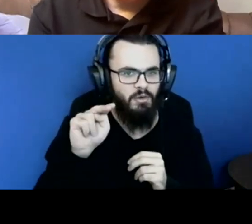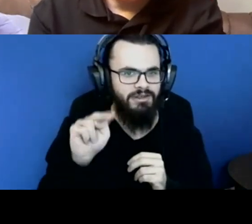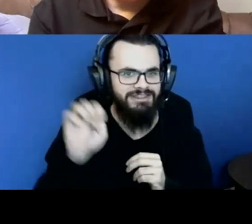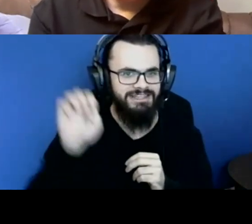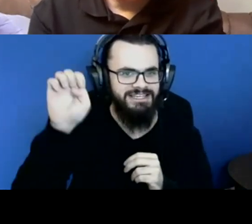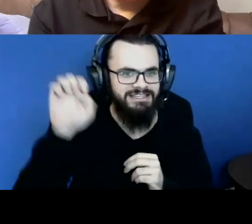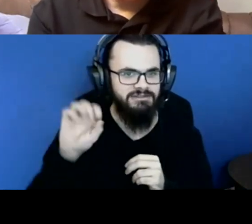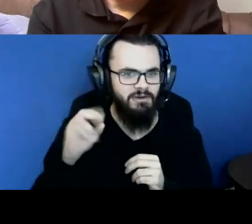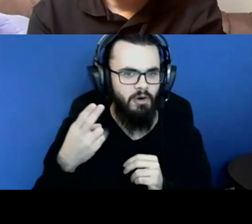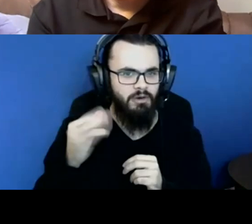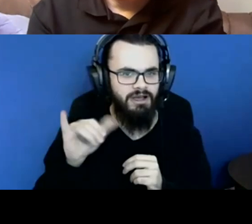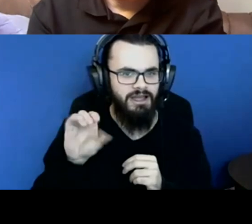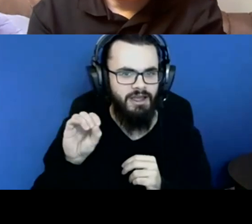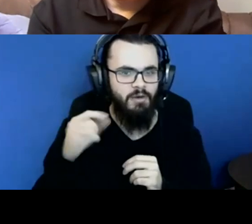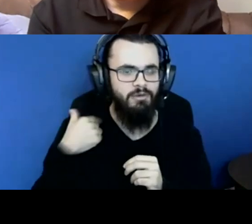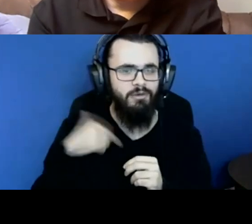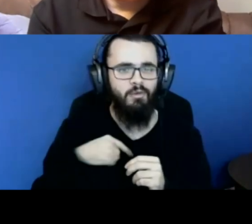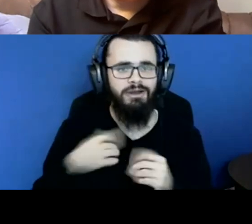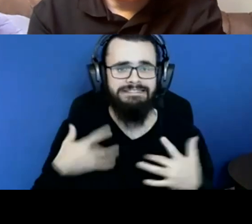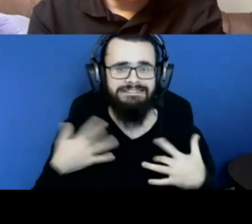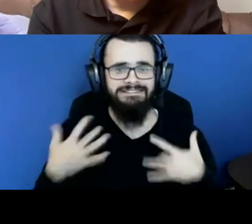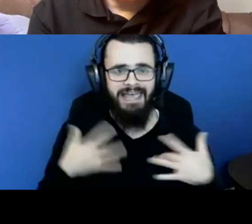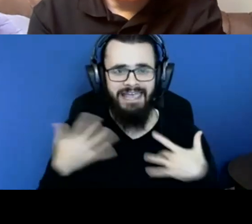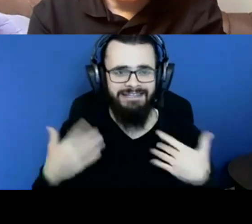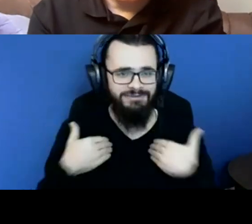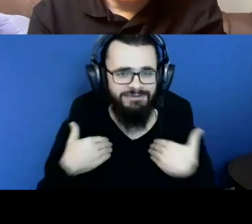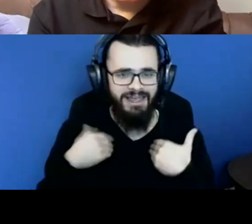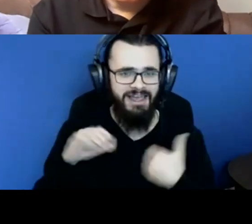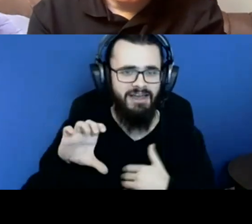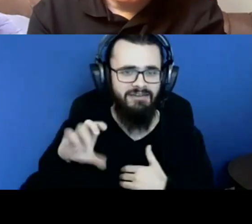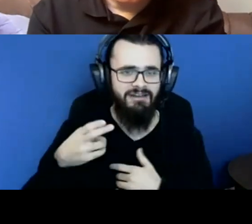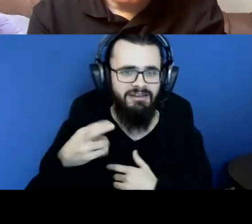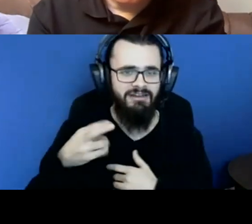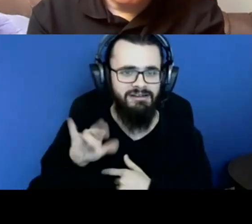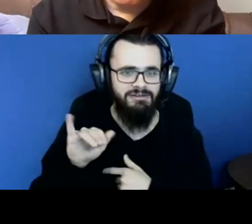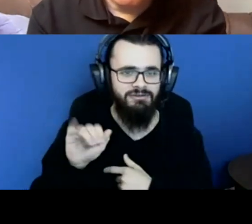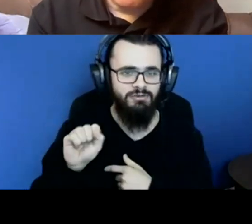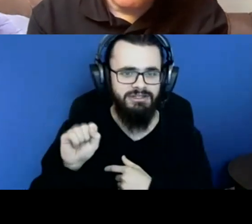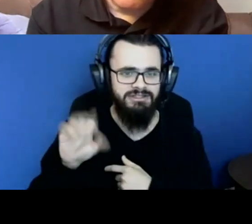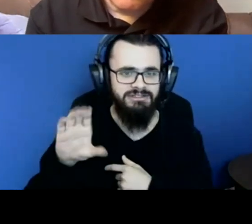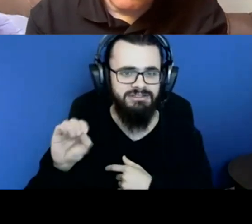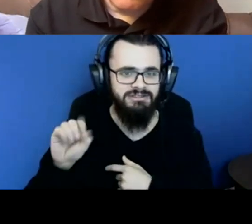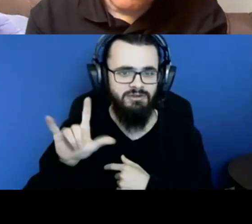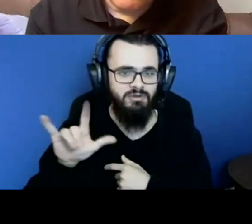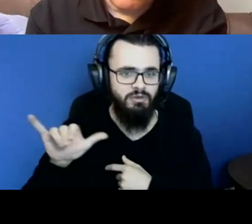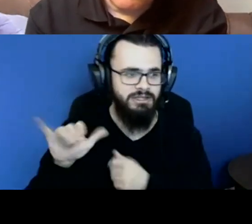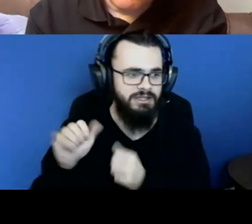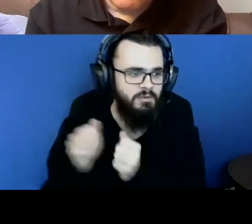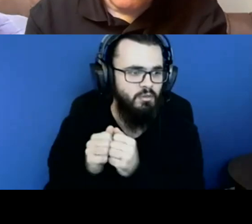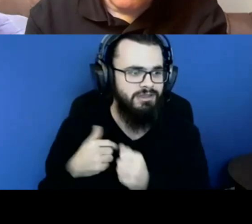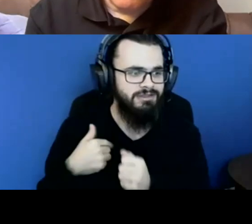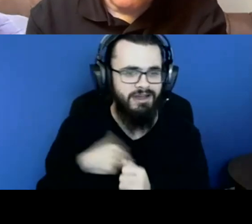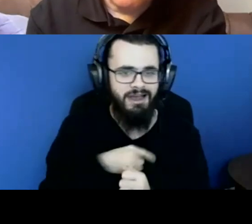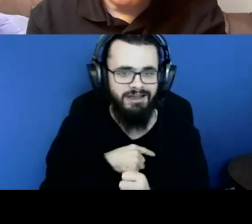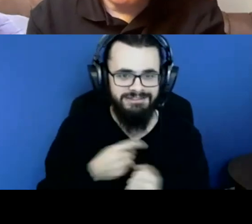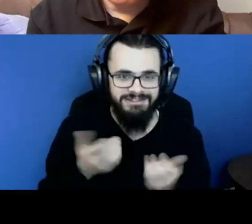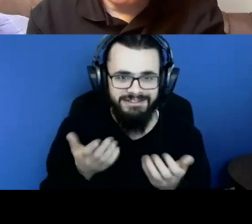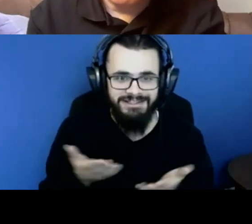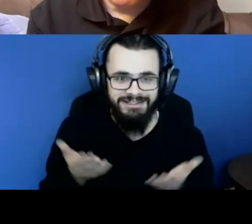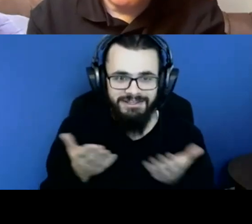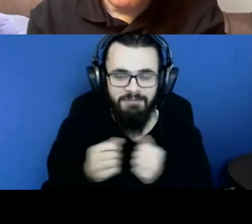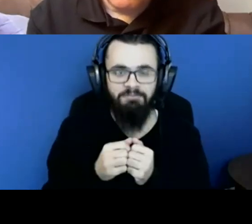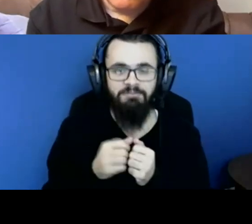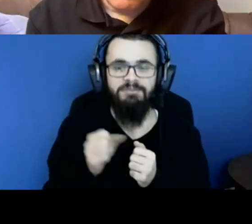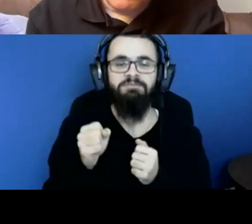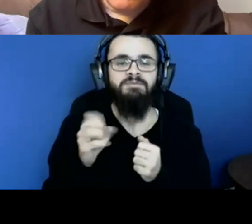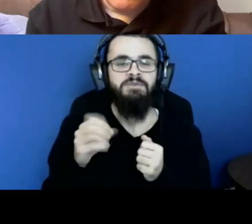have Chris Cooley here with us. So what I'm going to do real quick is just kind of introduce what we're going to do in